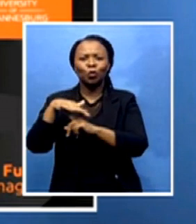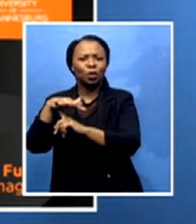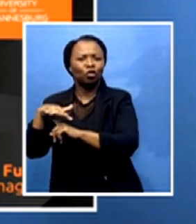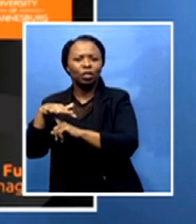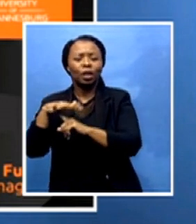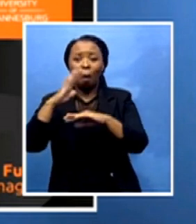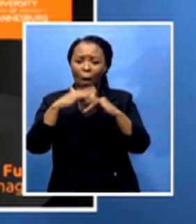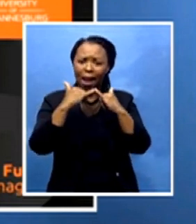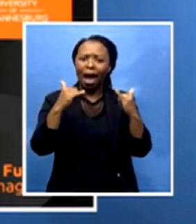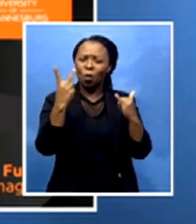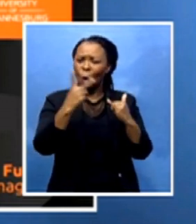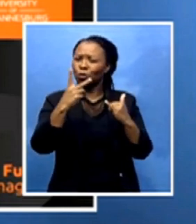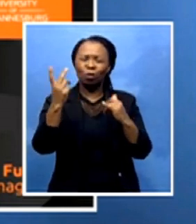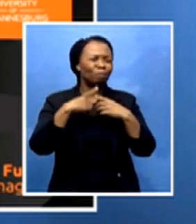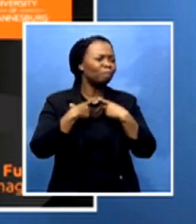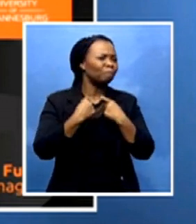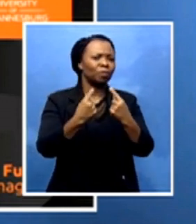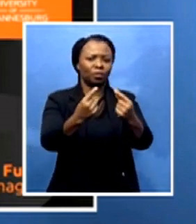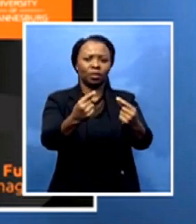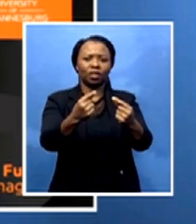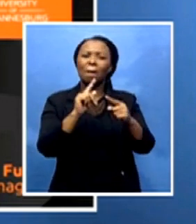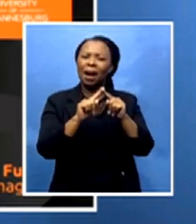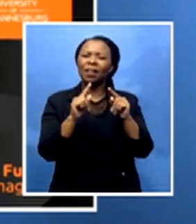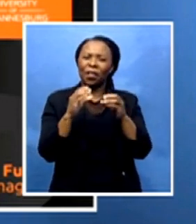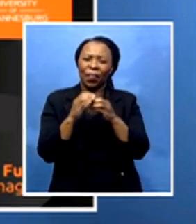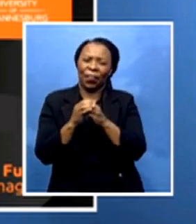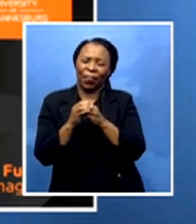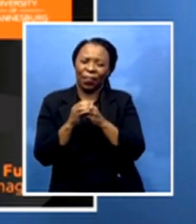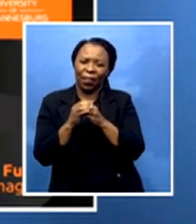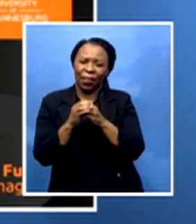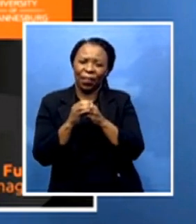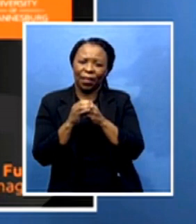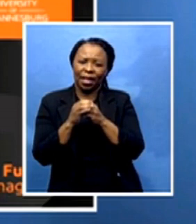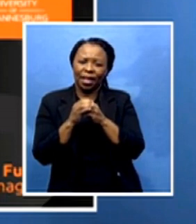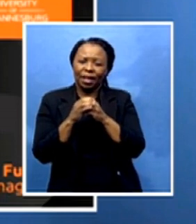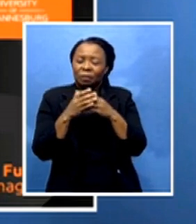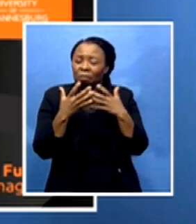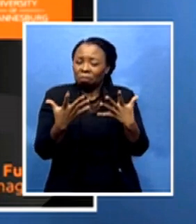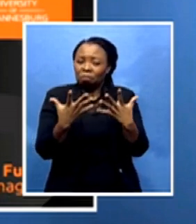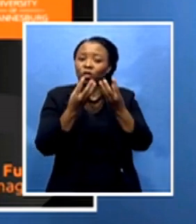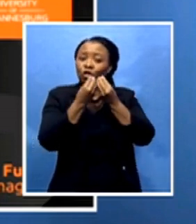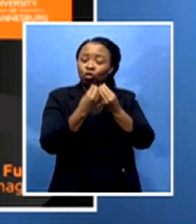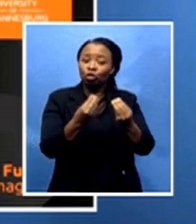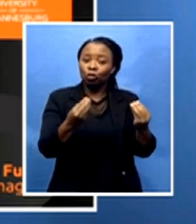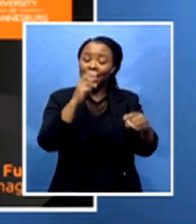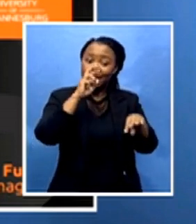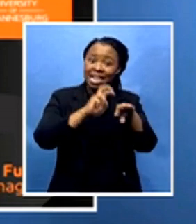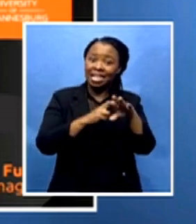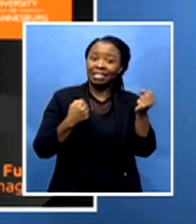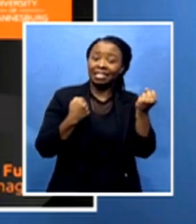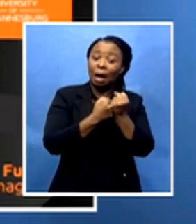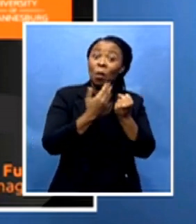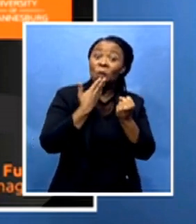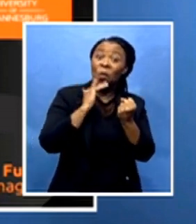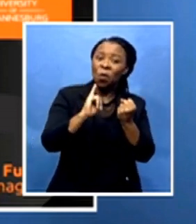the minority. The children need the support of their peers. They need the support of the teacher,